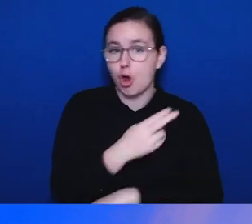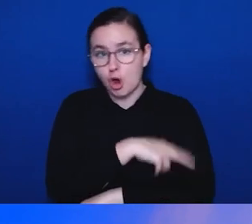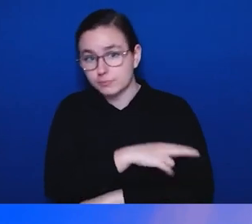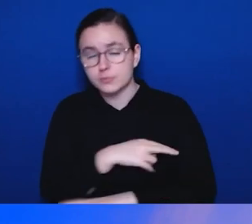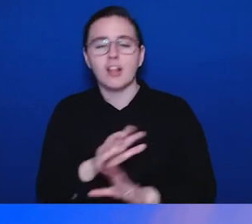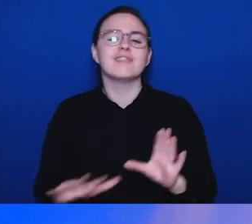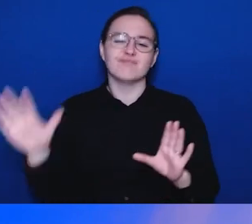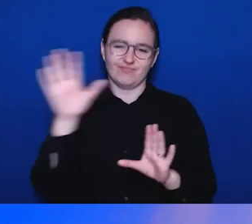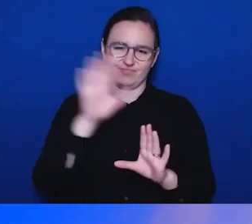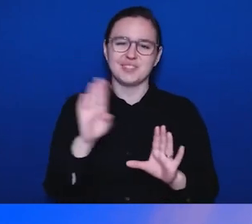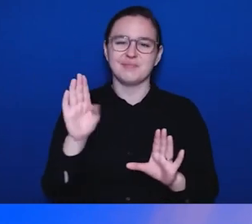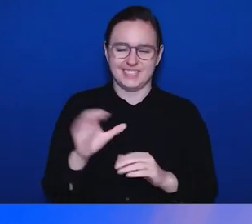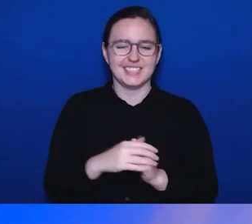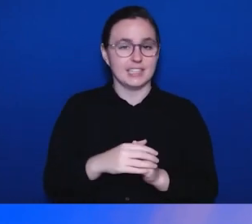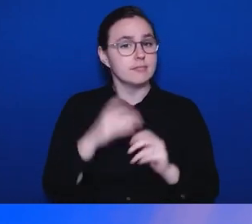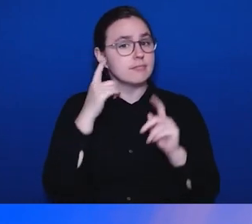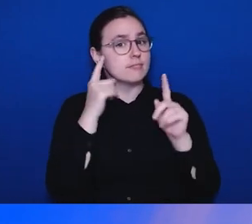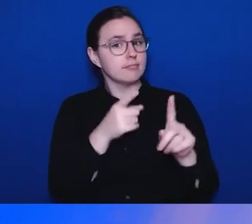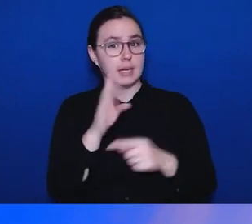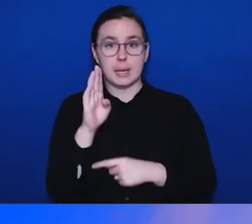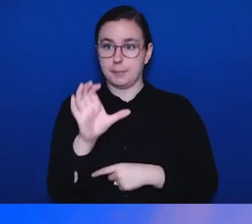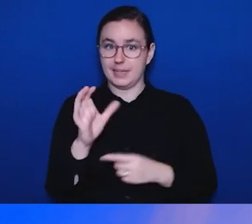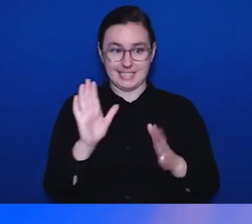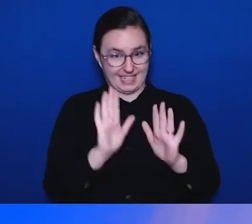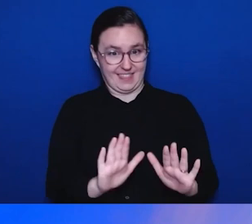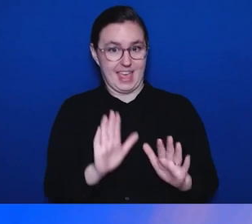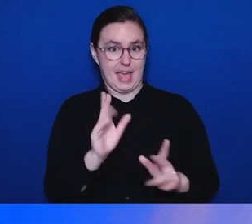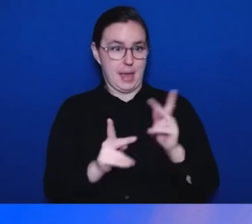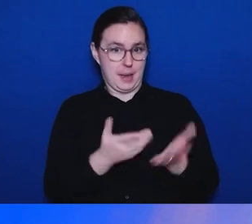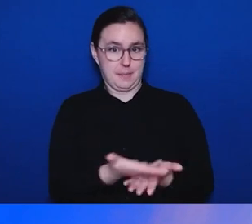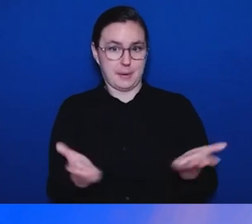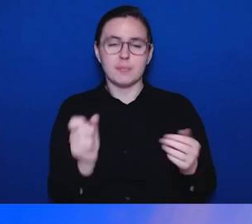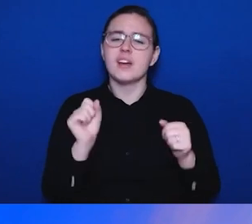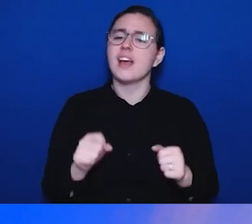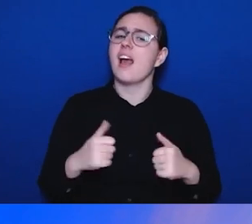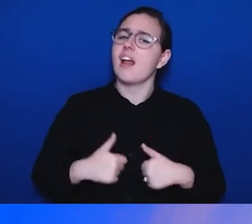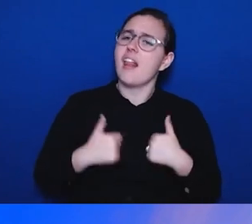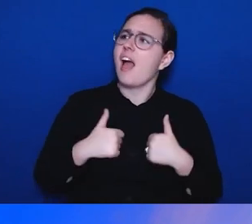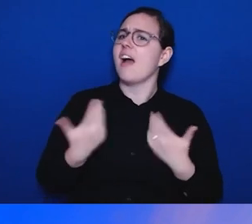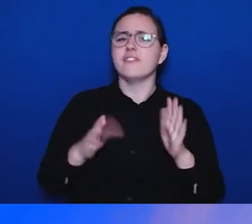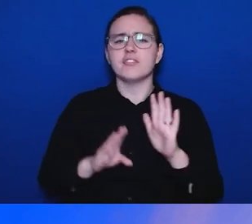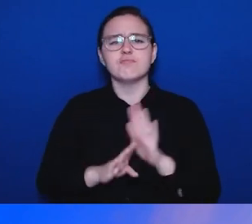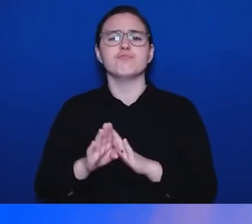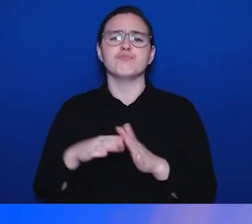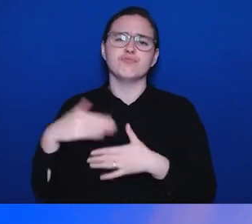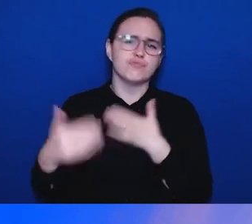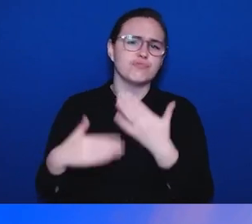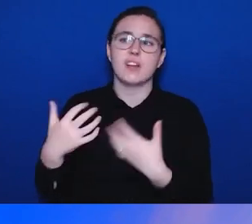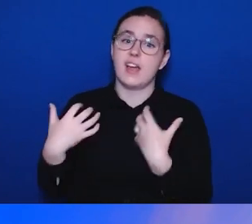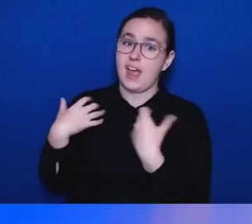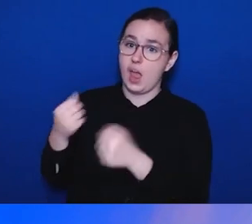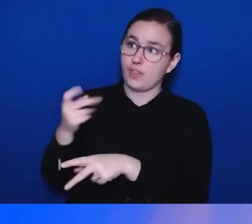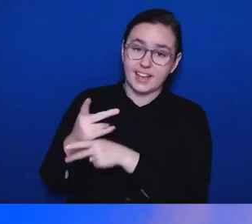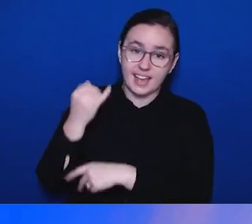and communities across the province. I believe that British Columbia should be a place where everyone can build a good life, where you can afford a good place to live,